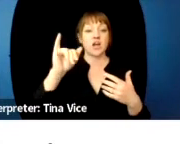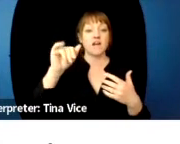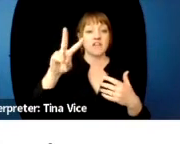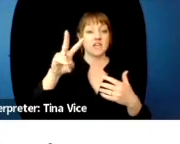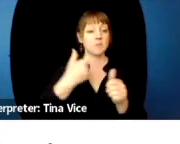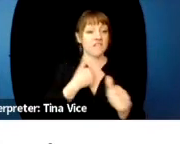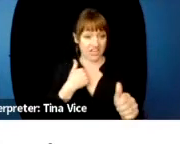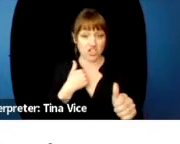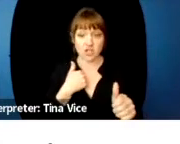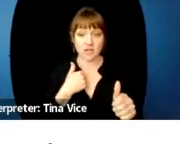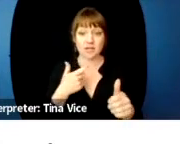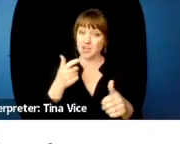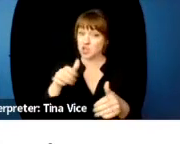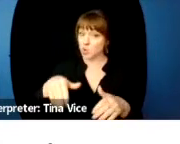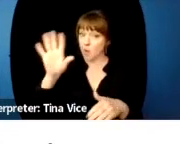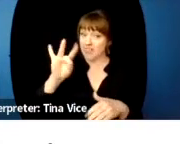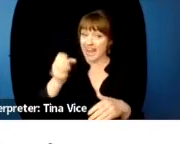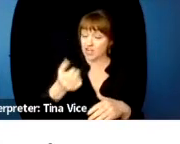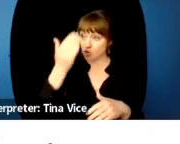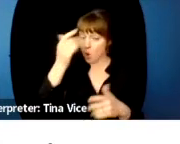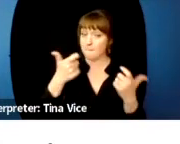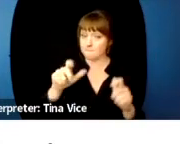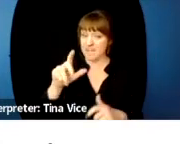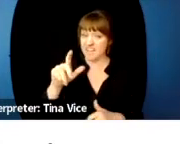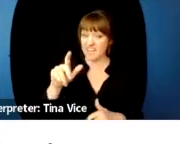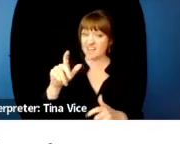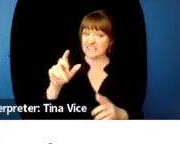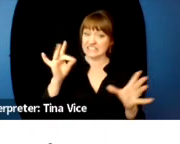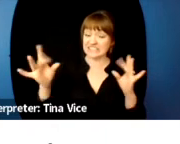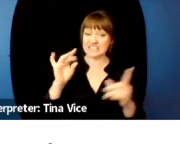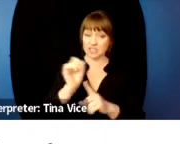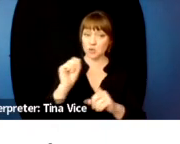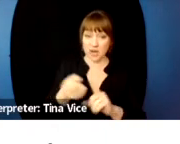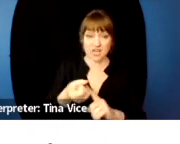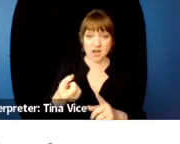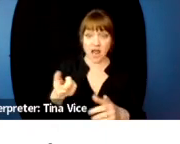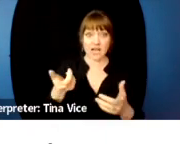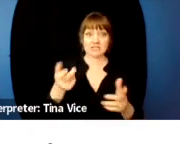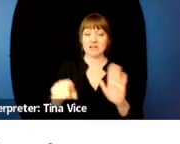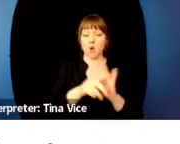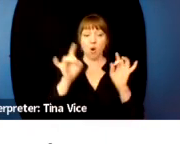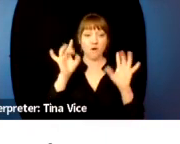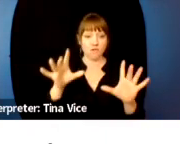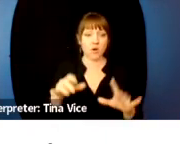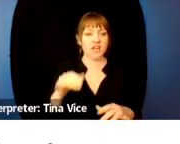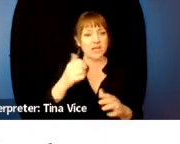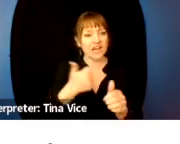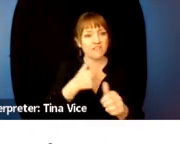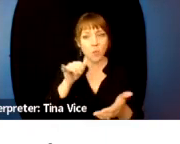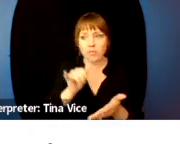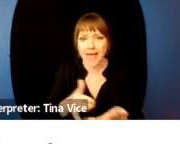you know what a big deal HIV was and how terrifying it was. The idea that we can prevent that to the extent of 99%